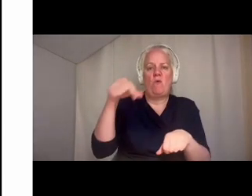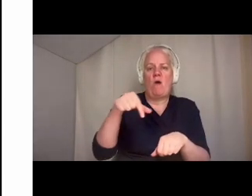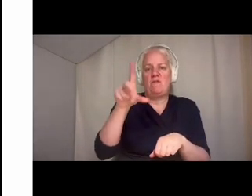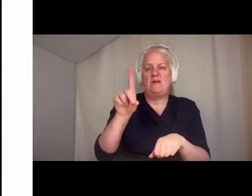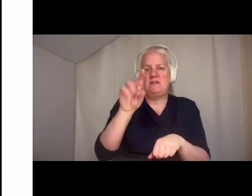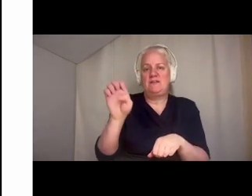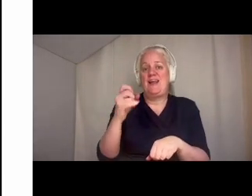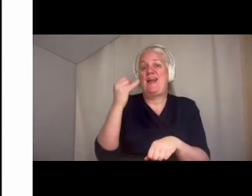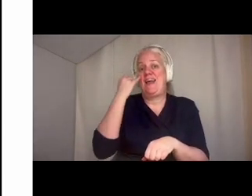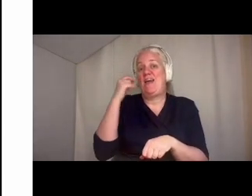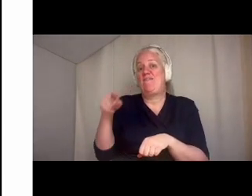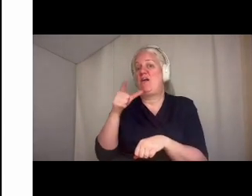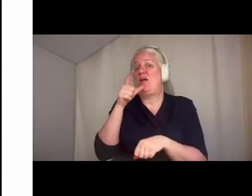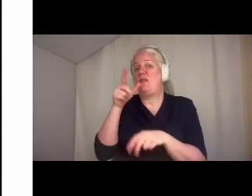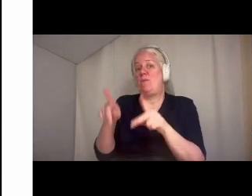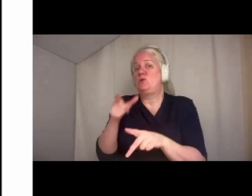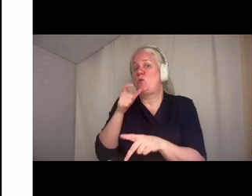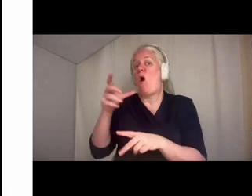slide.